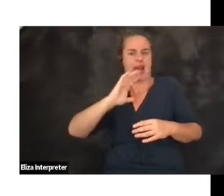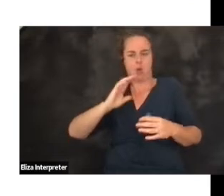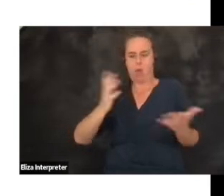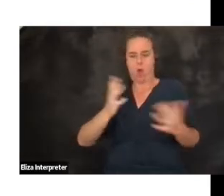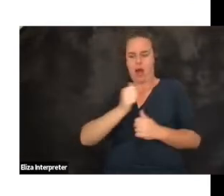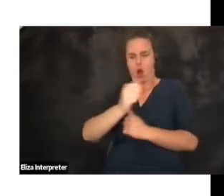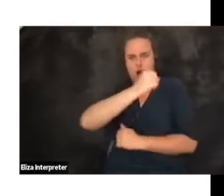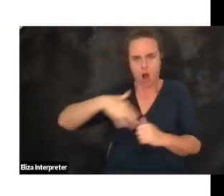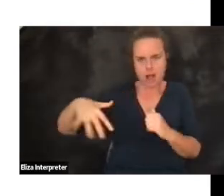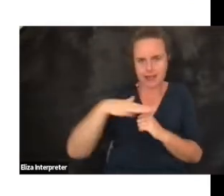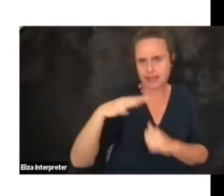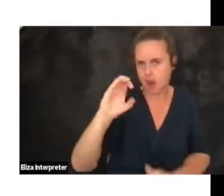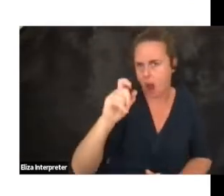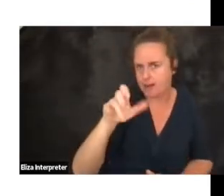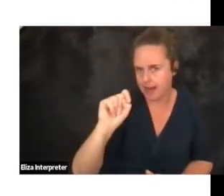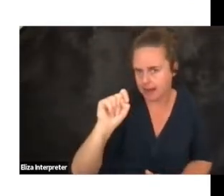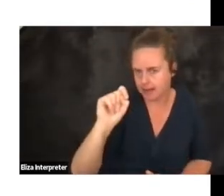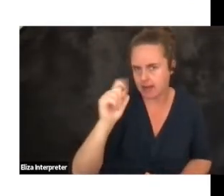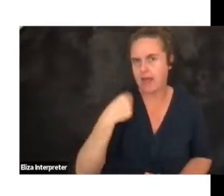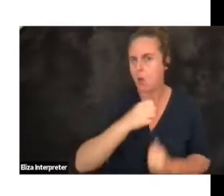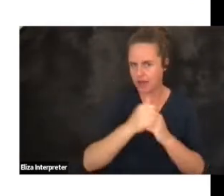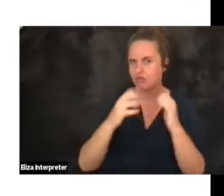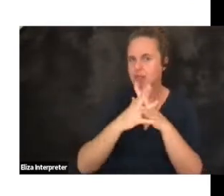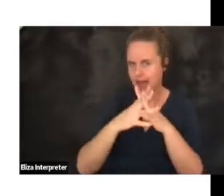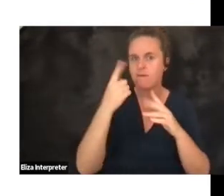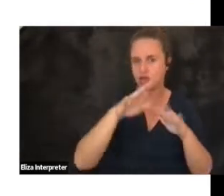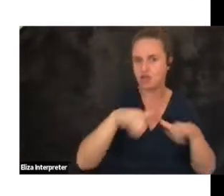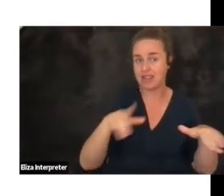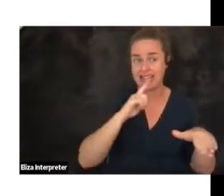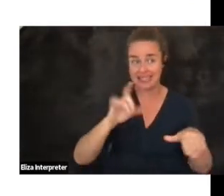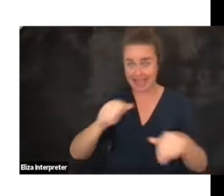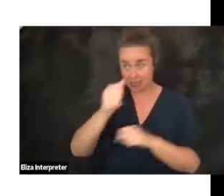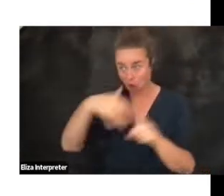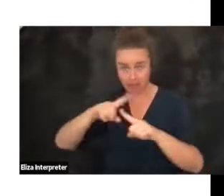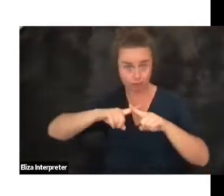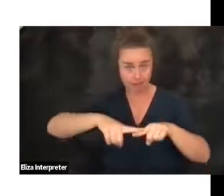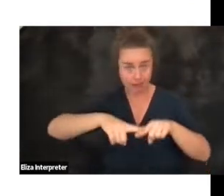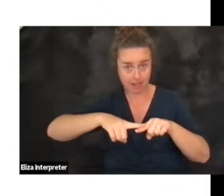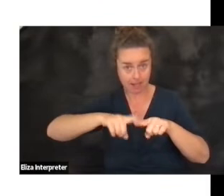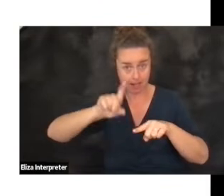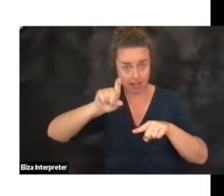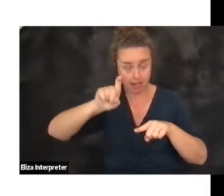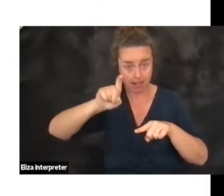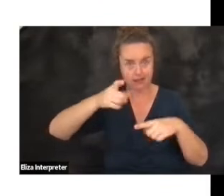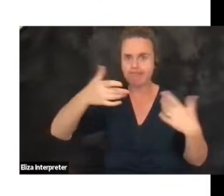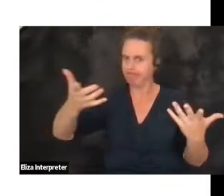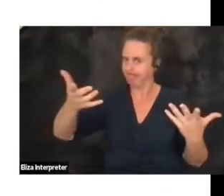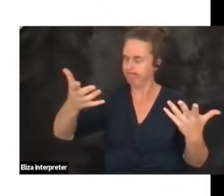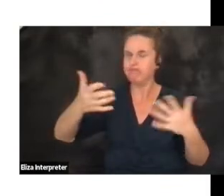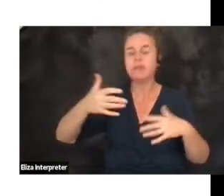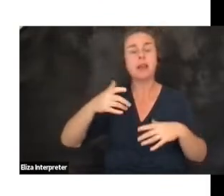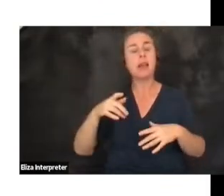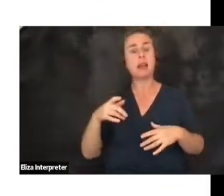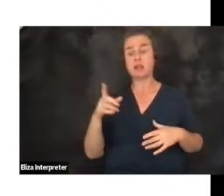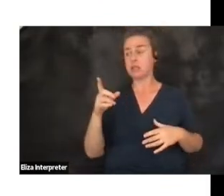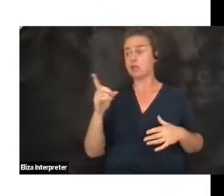community, is reliable for children, and whether we as a community come